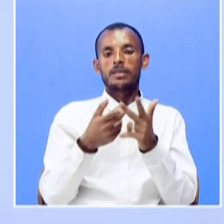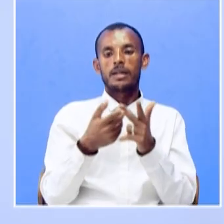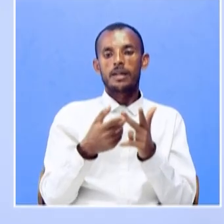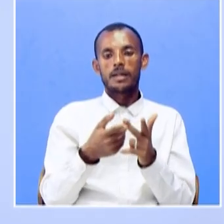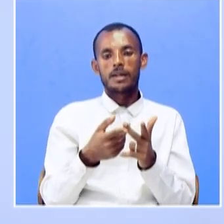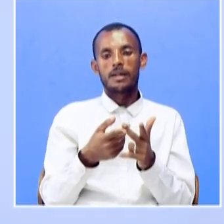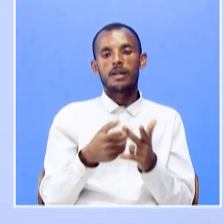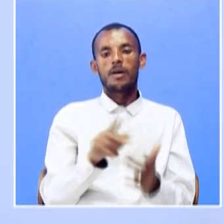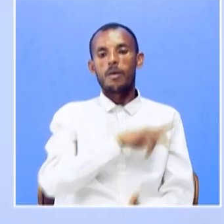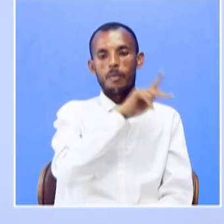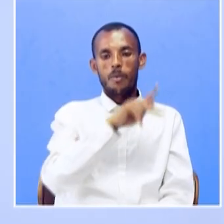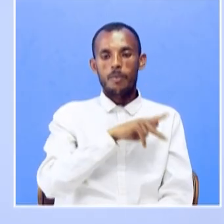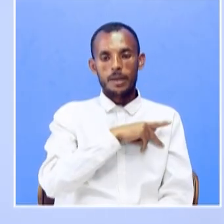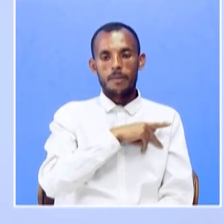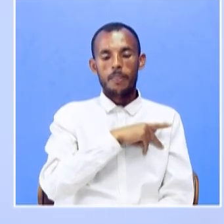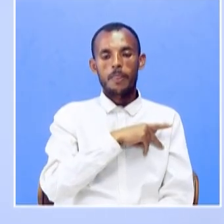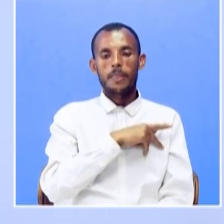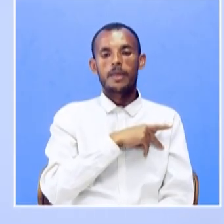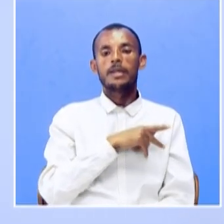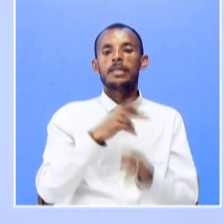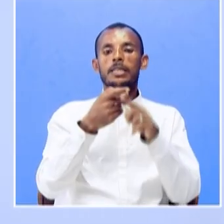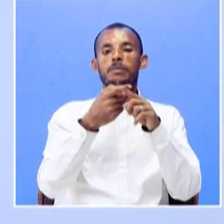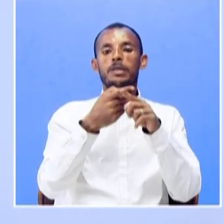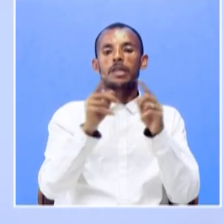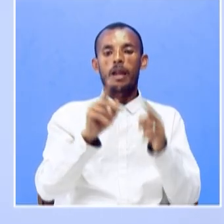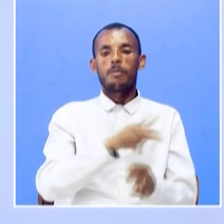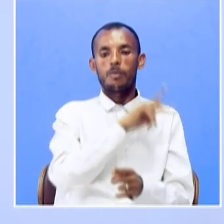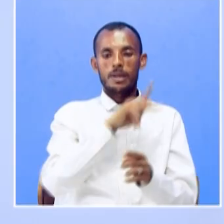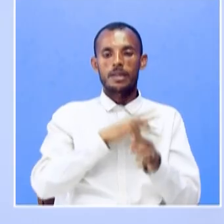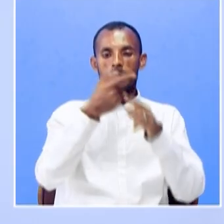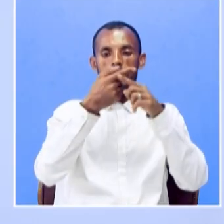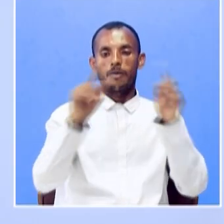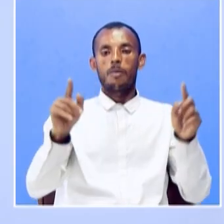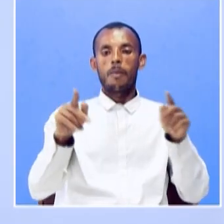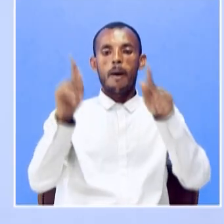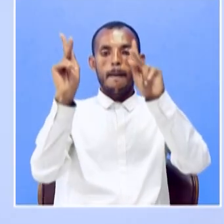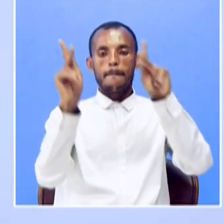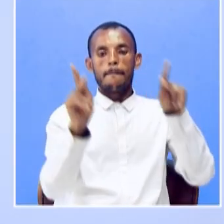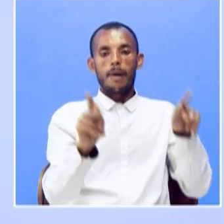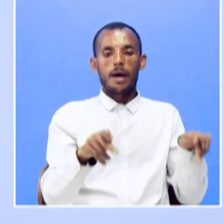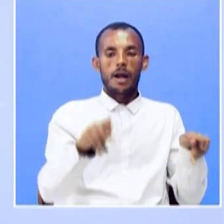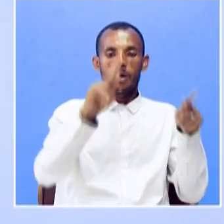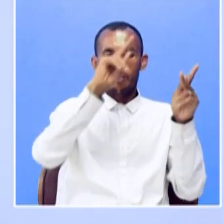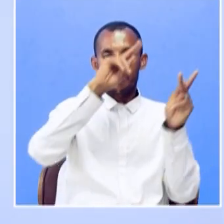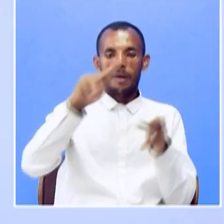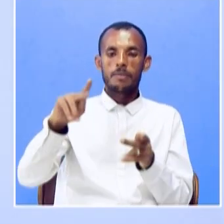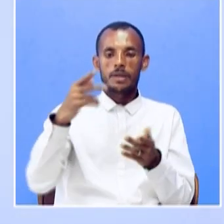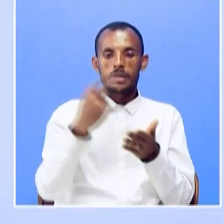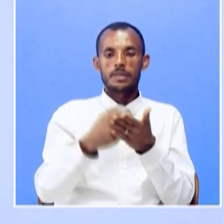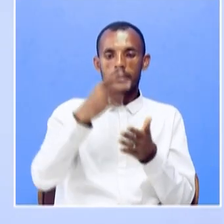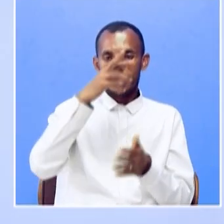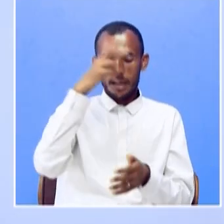property is a special property different from parallelogram. In the case of